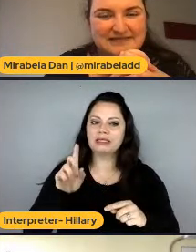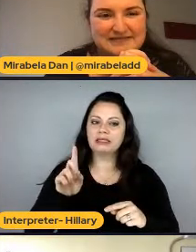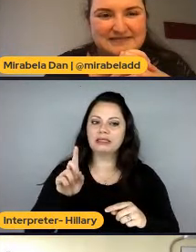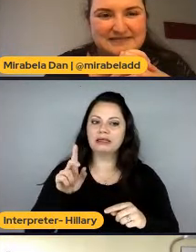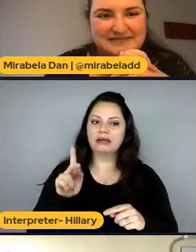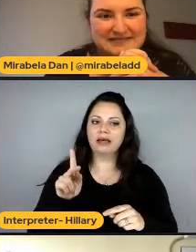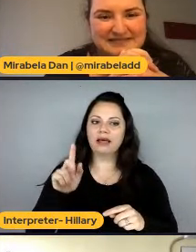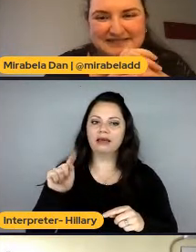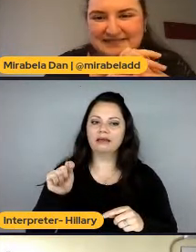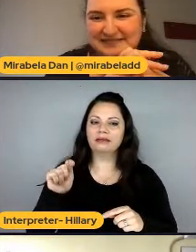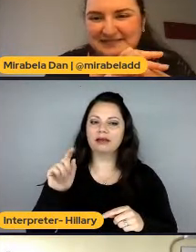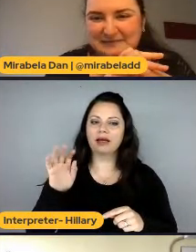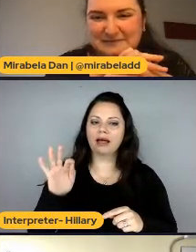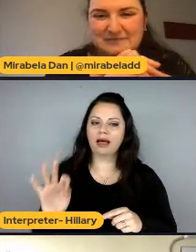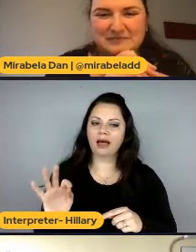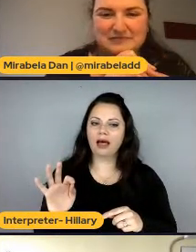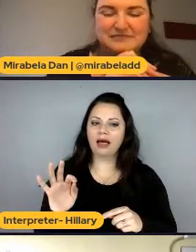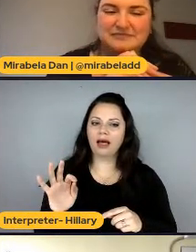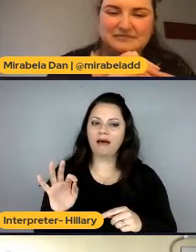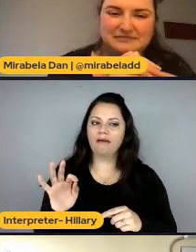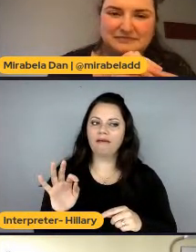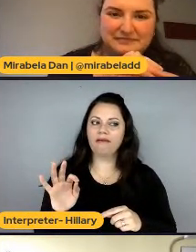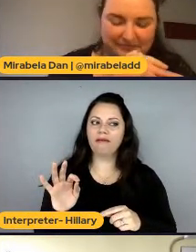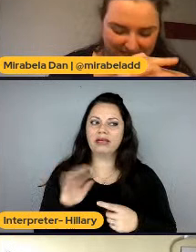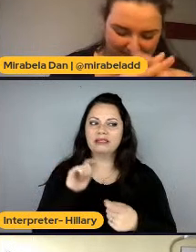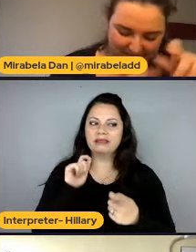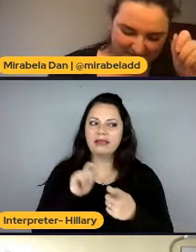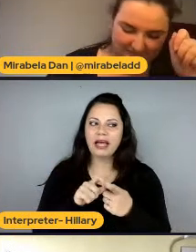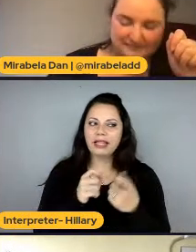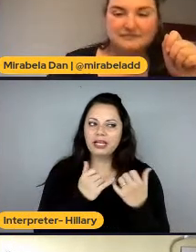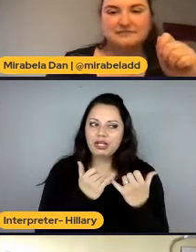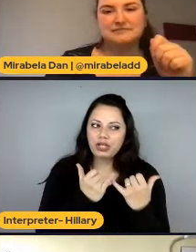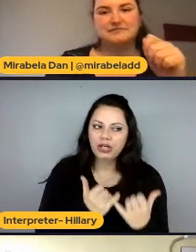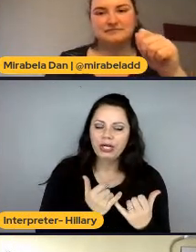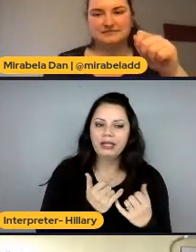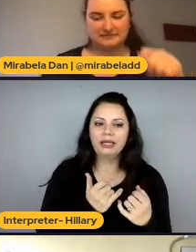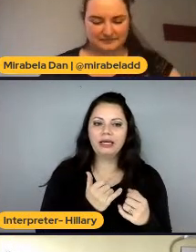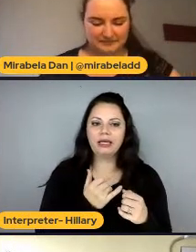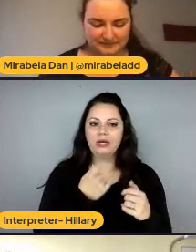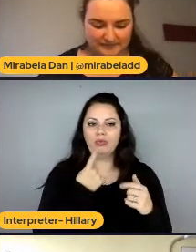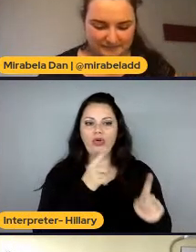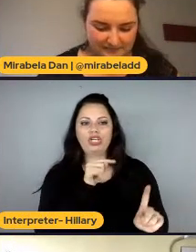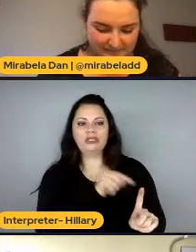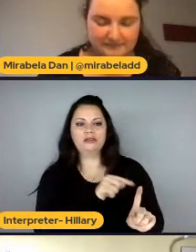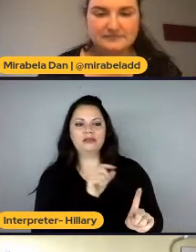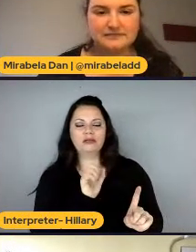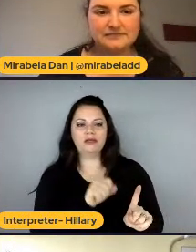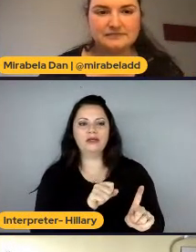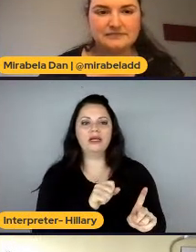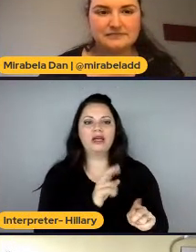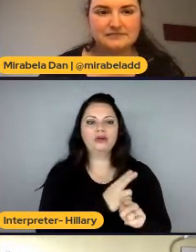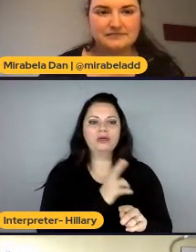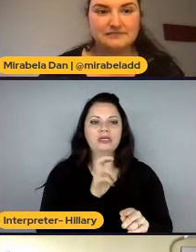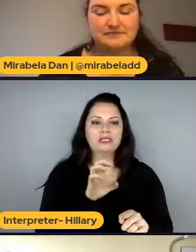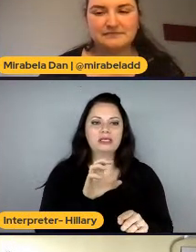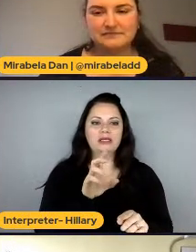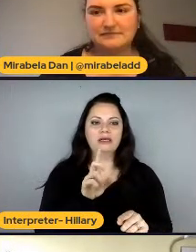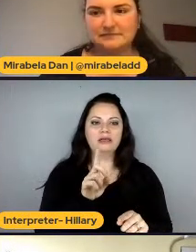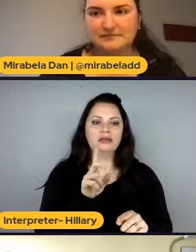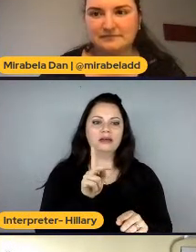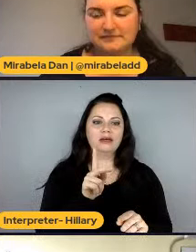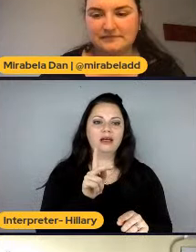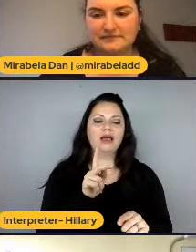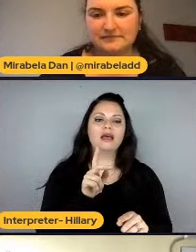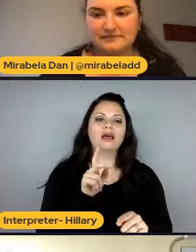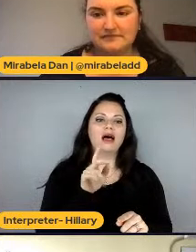CDK-TF as it exactly currently works. If you can pass them via the CDK-TF CLI as well when you do